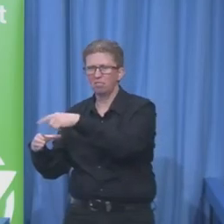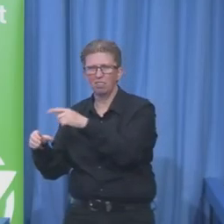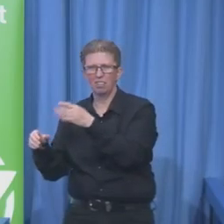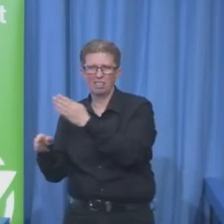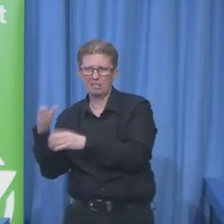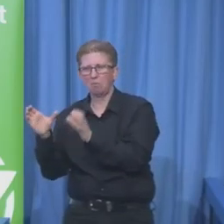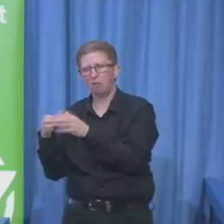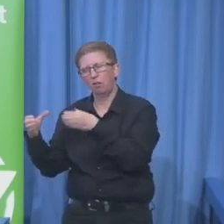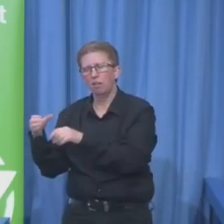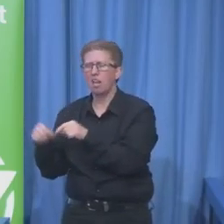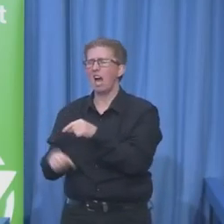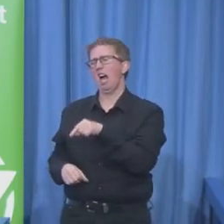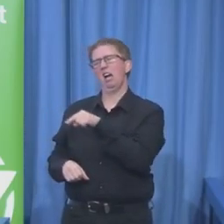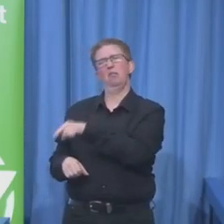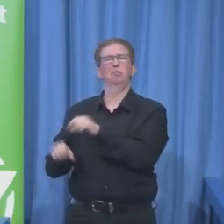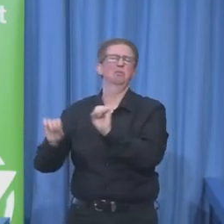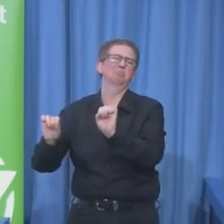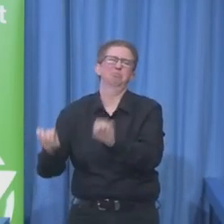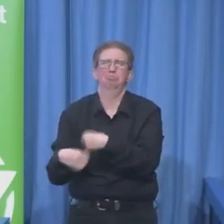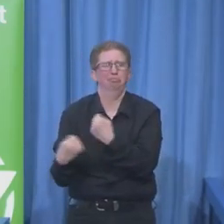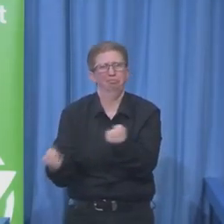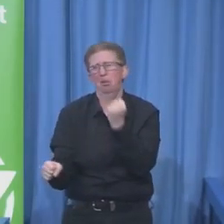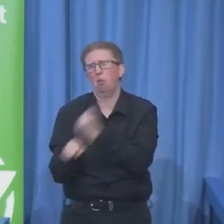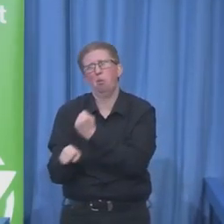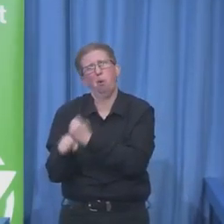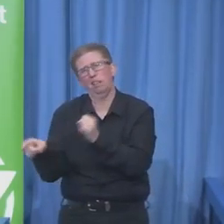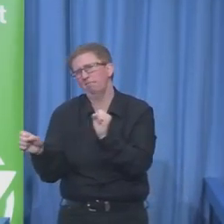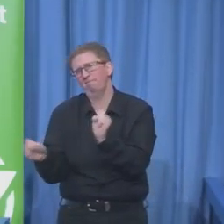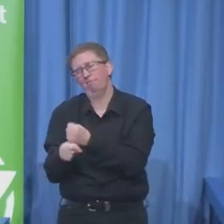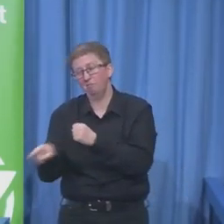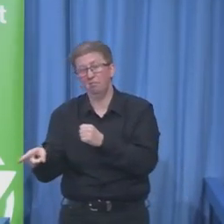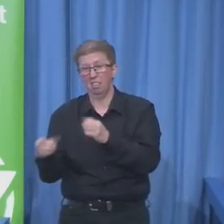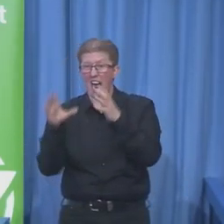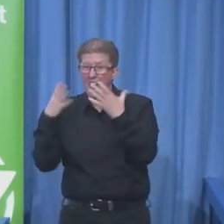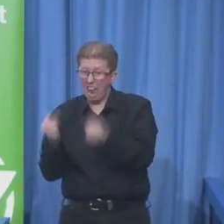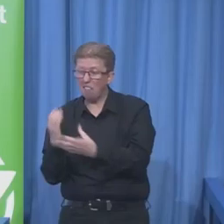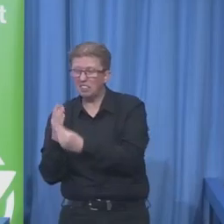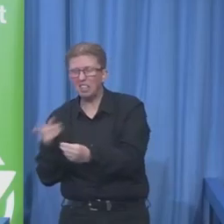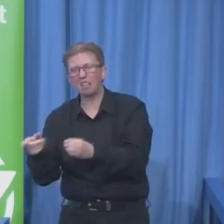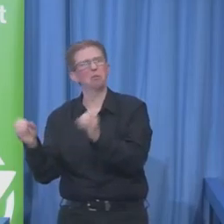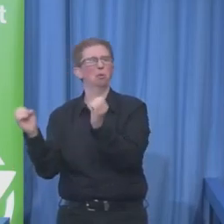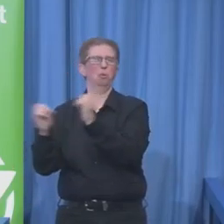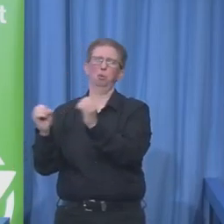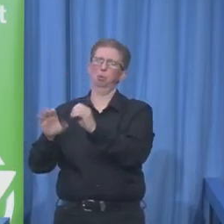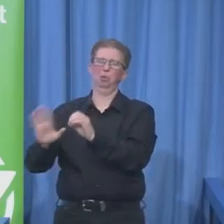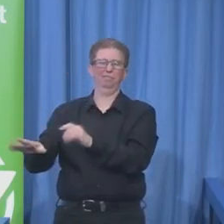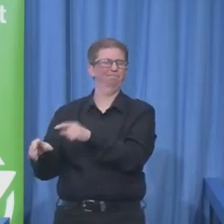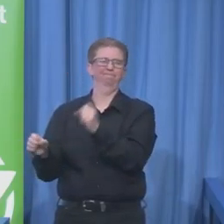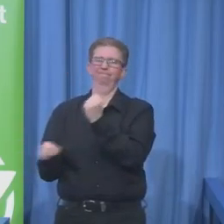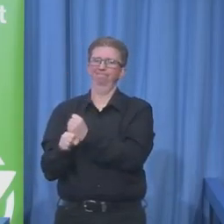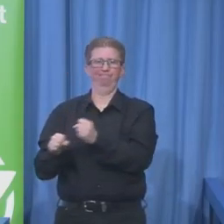these people still have skills and they can work when the conditions are